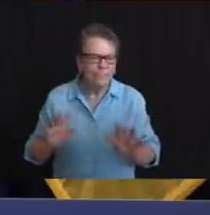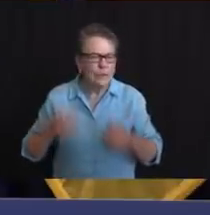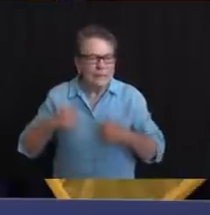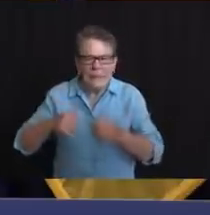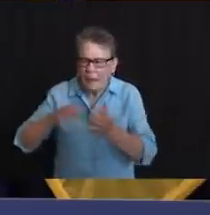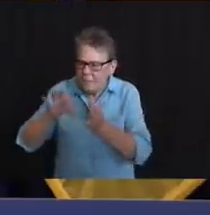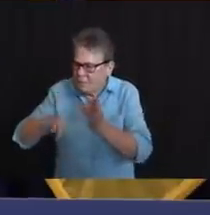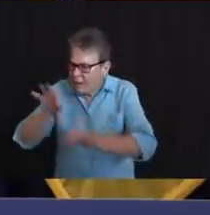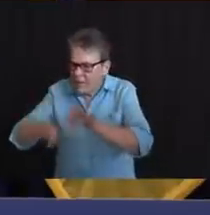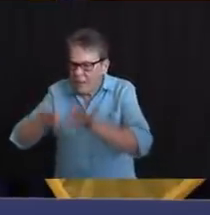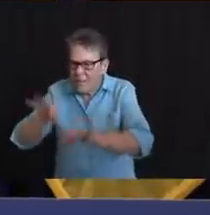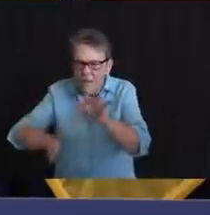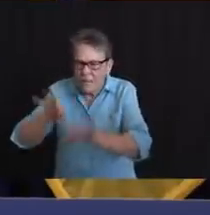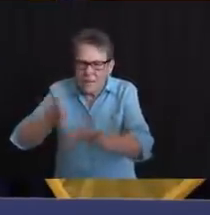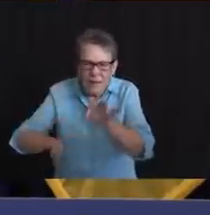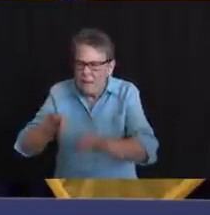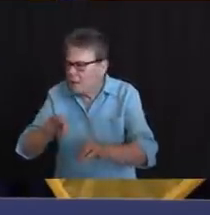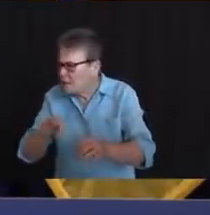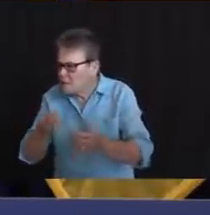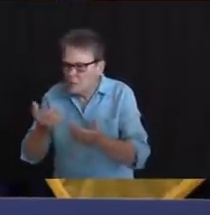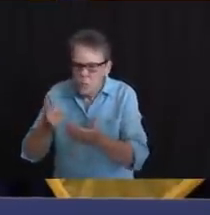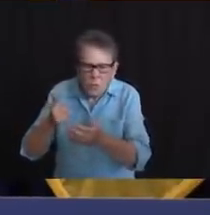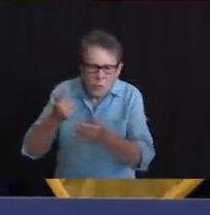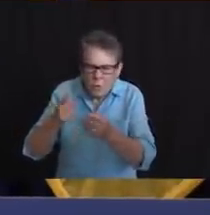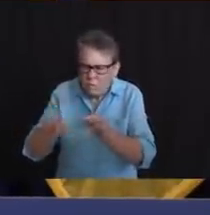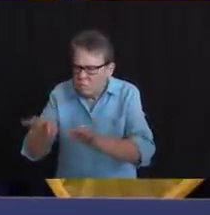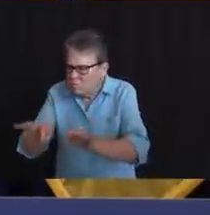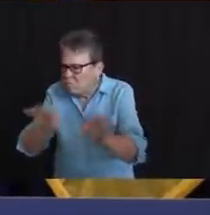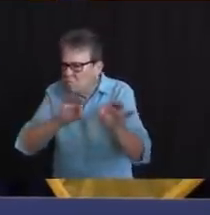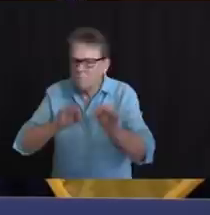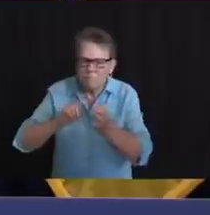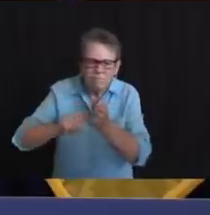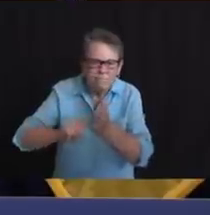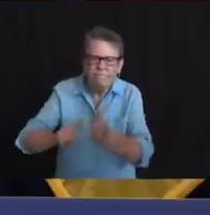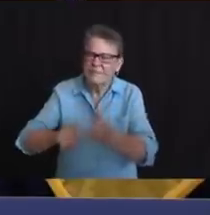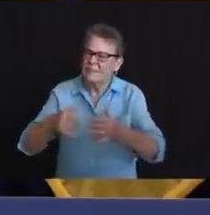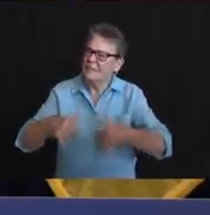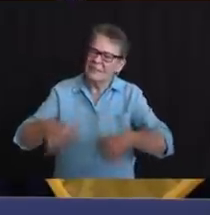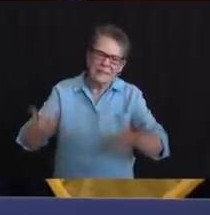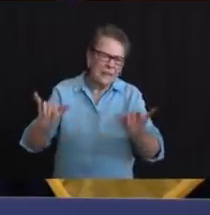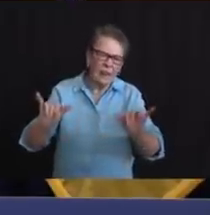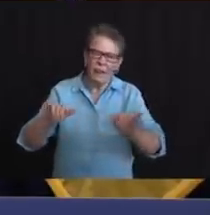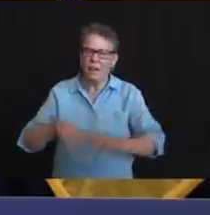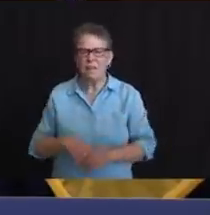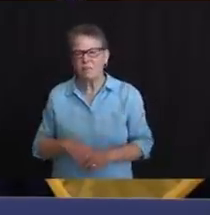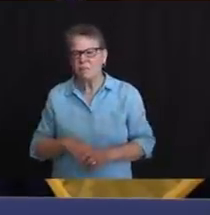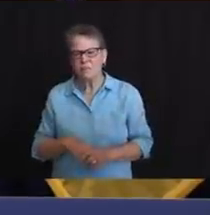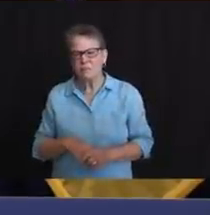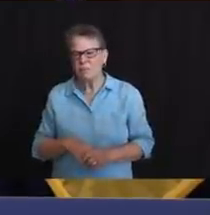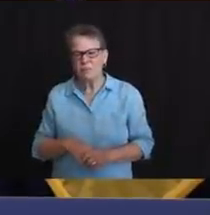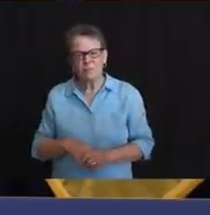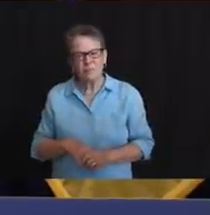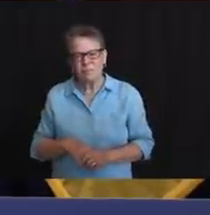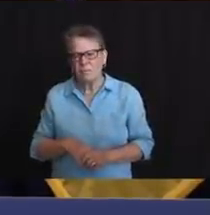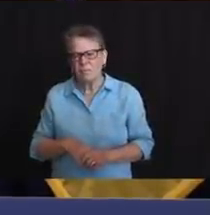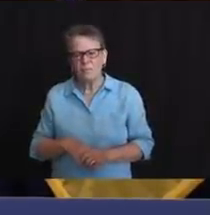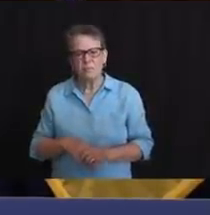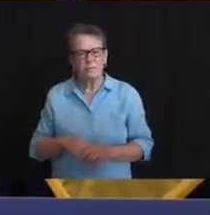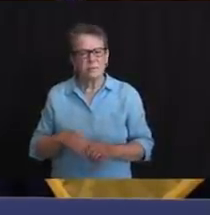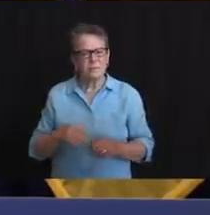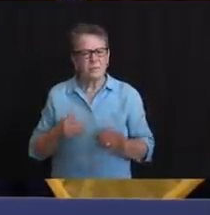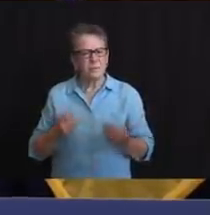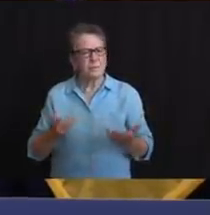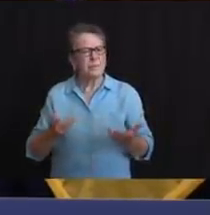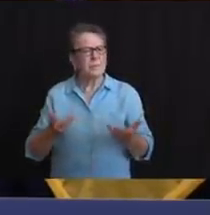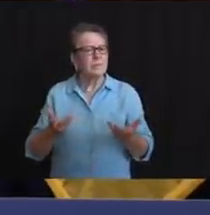saw us say that this morning. But it is worth noting, and Pat, if I get any of this wrong,